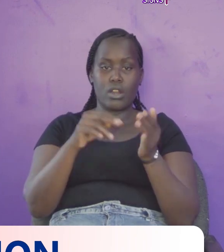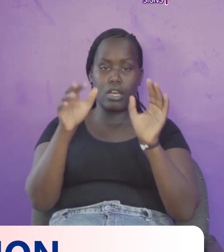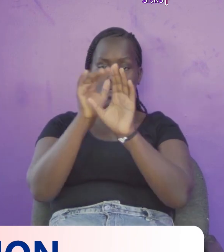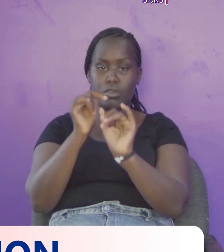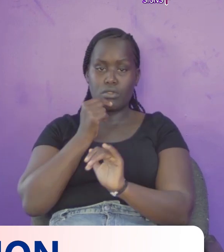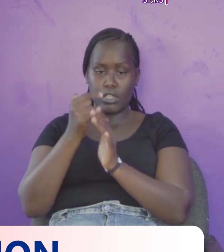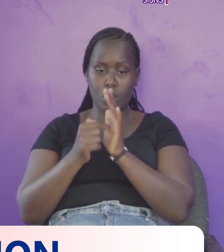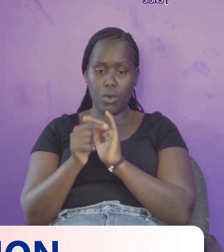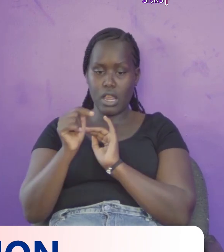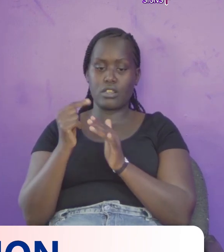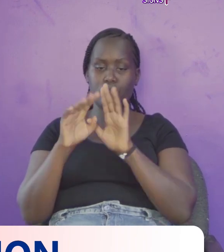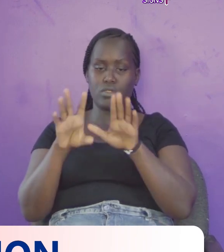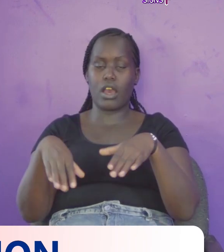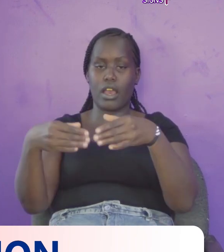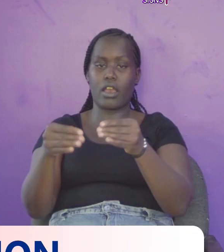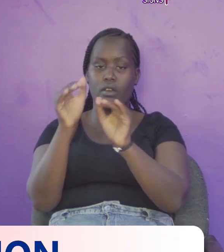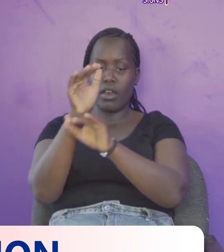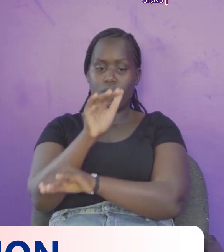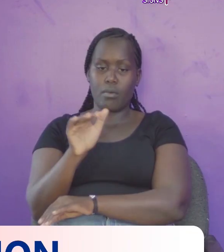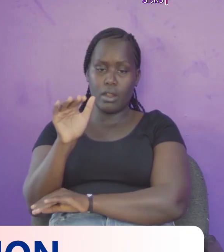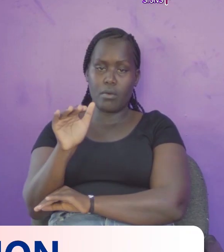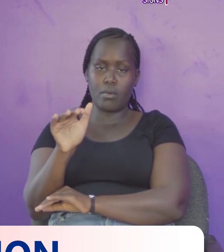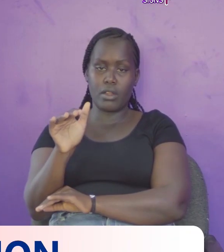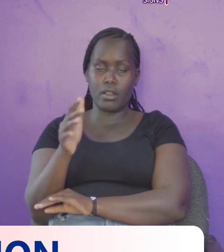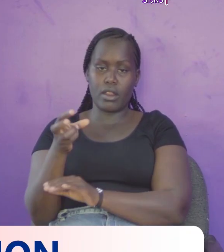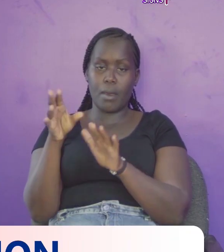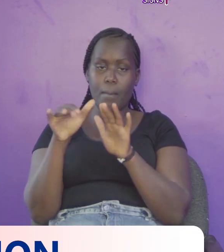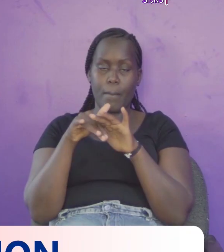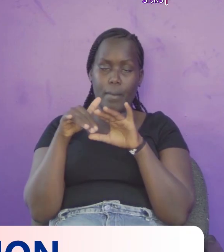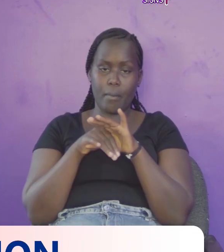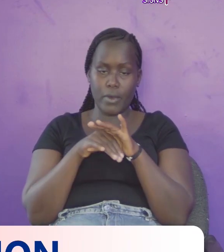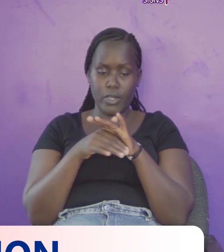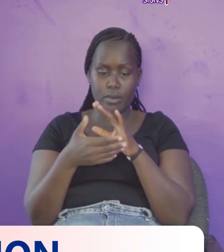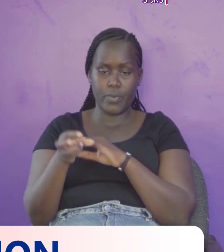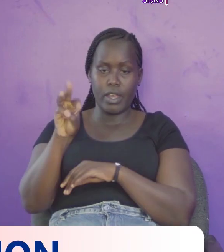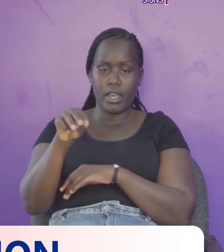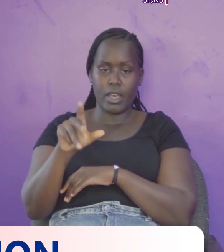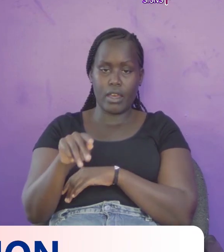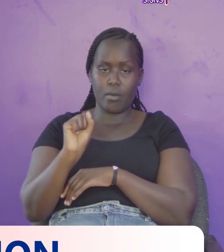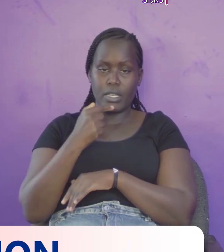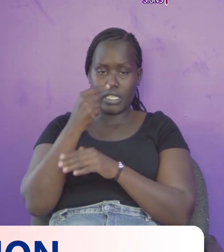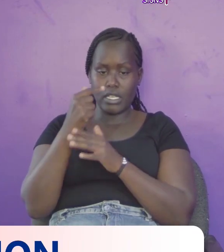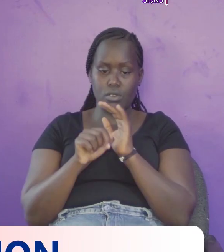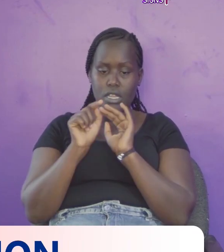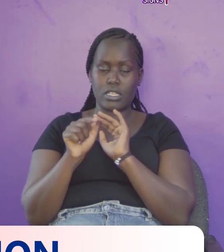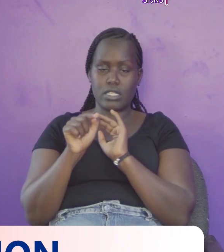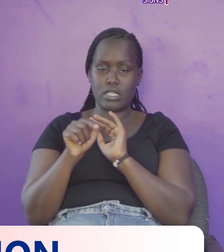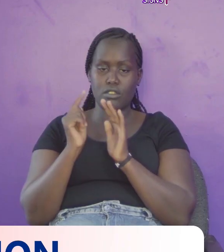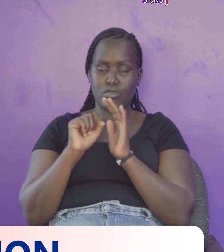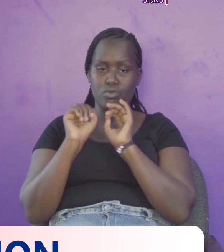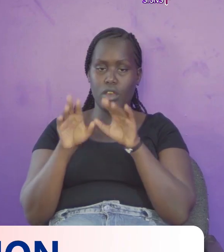is what I offer. The parliamentarians stood in as our MPs and said this is what we can offer. We